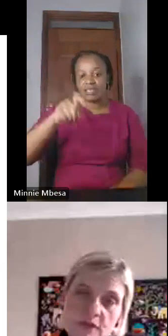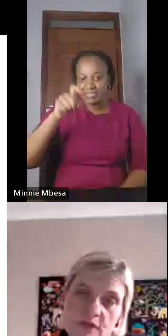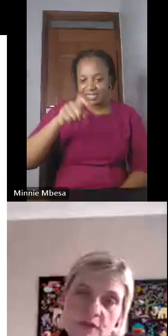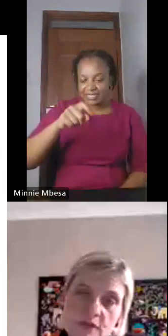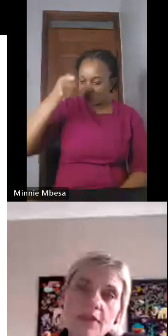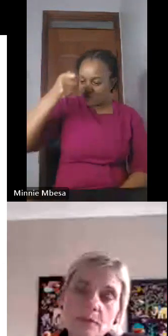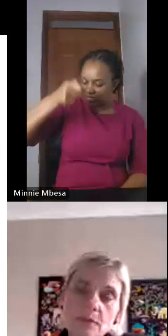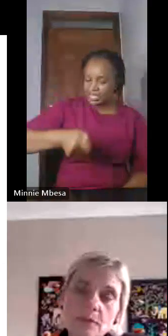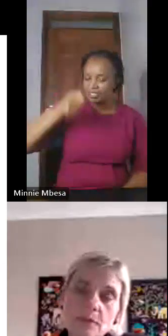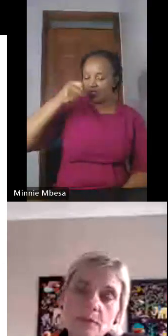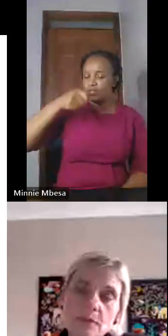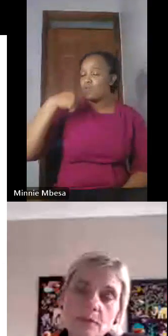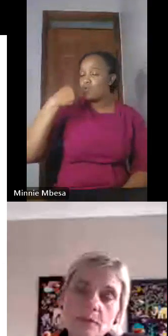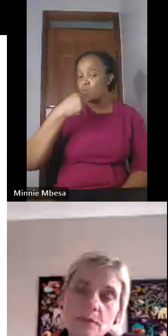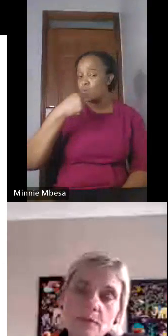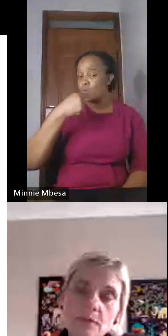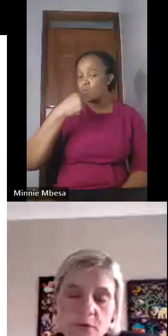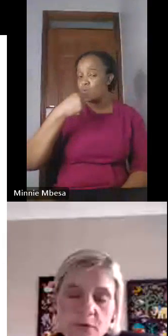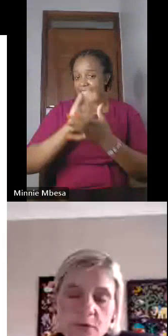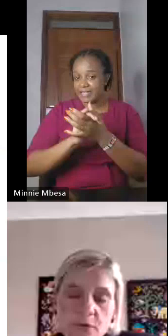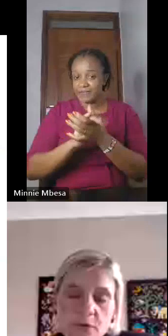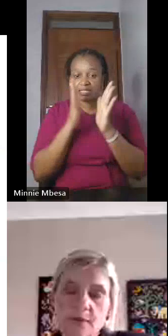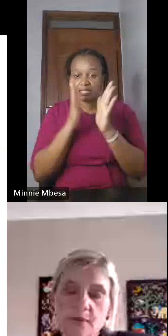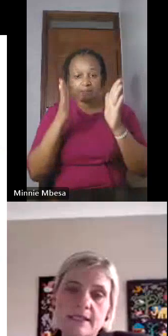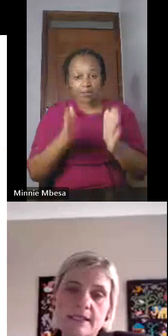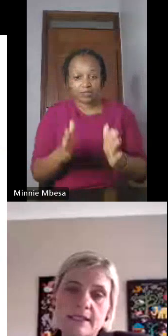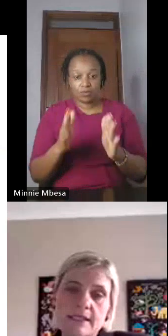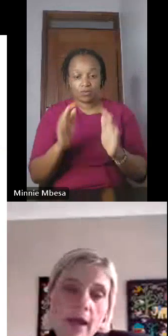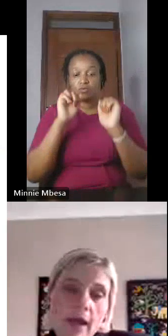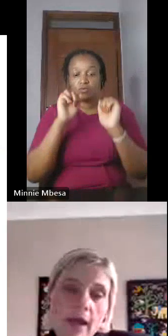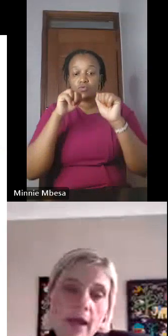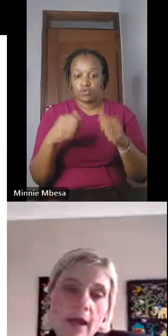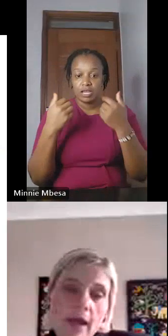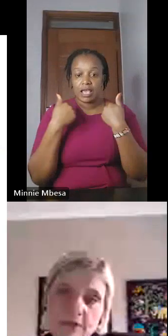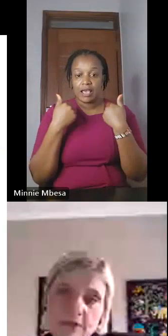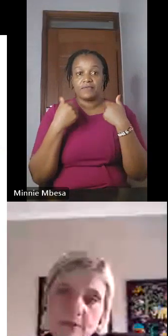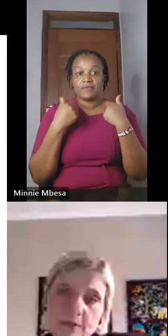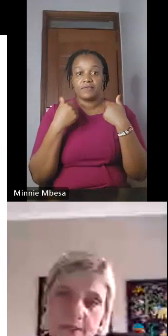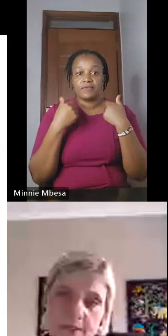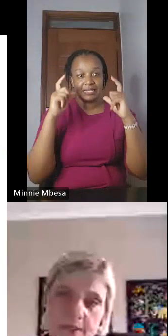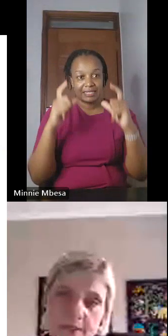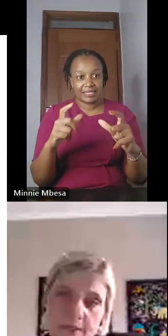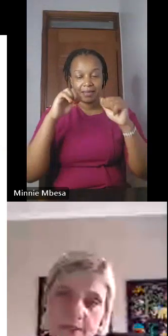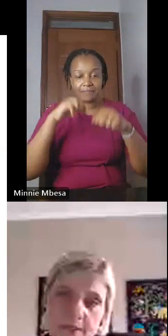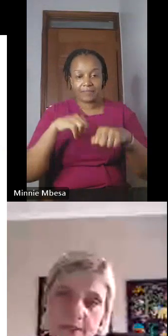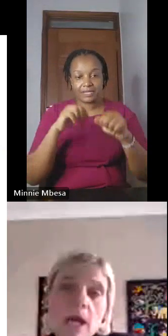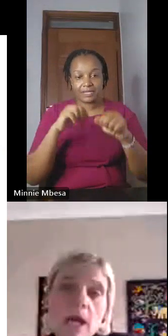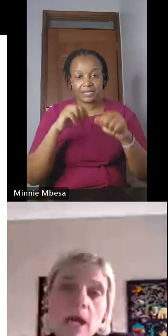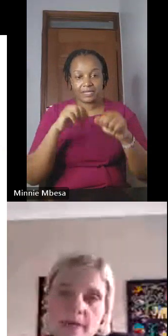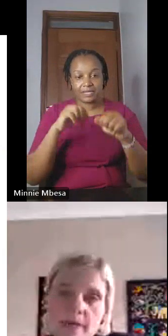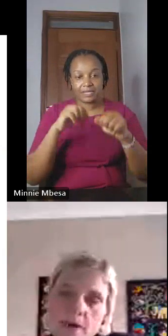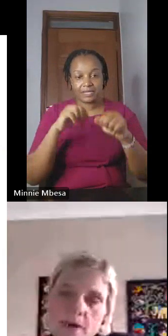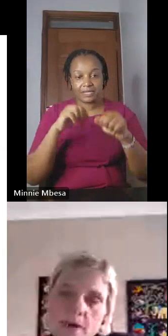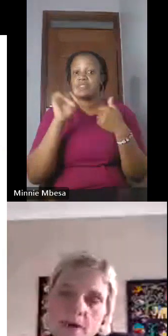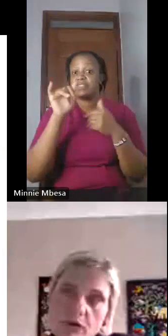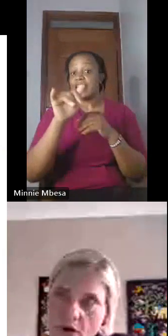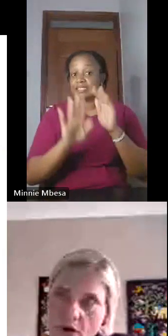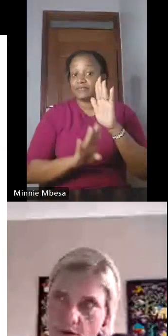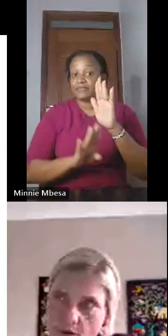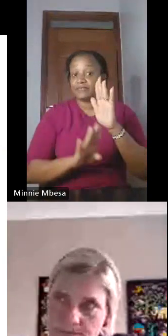the persons that would have the greatest ability to have that development impact when